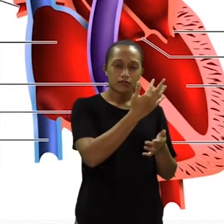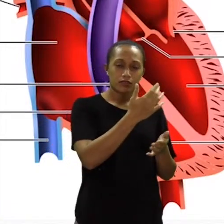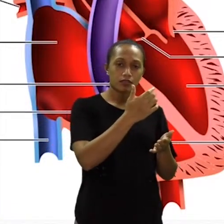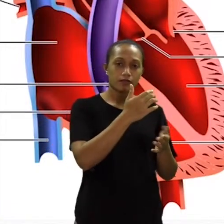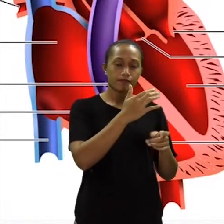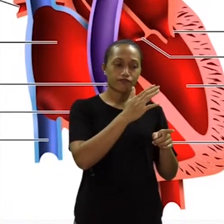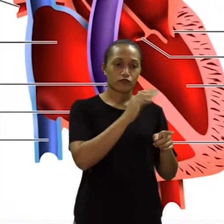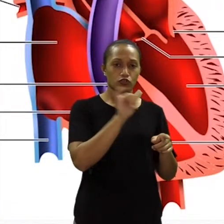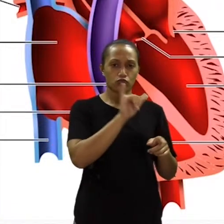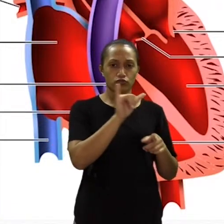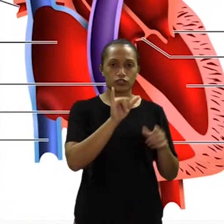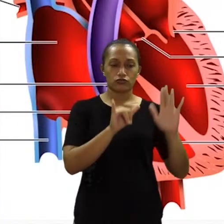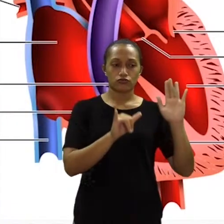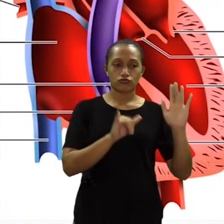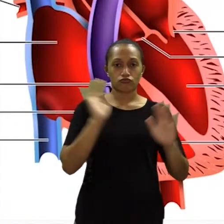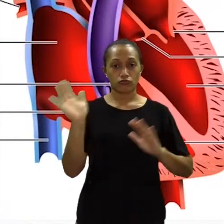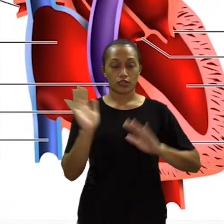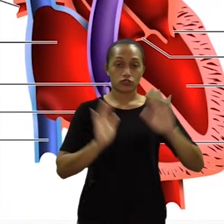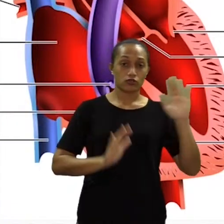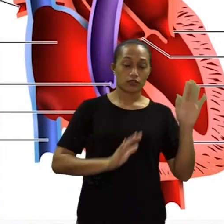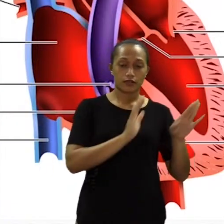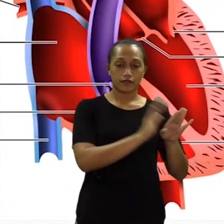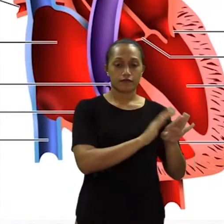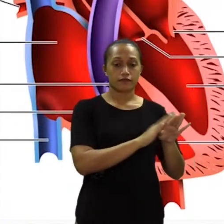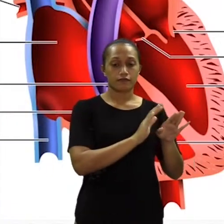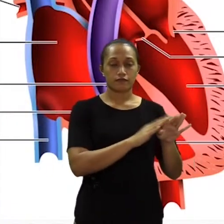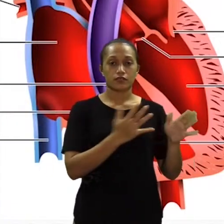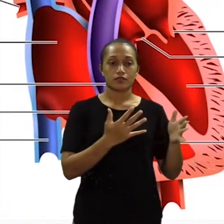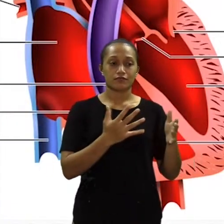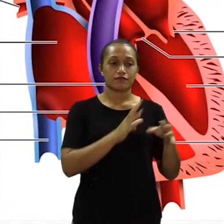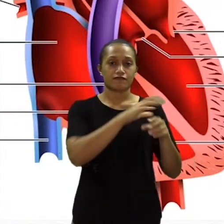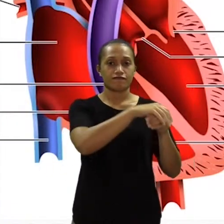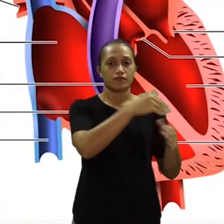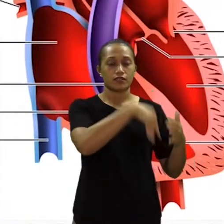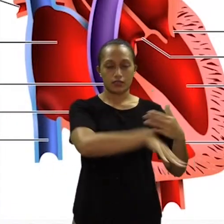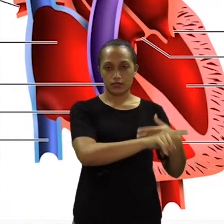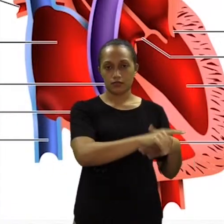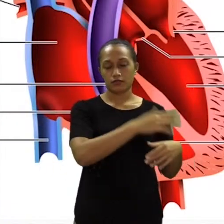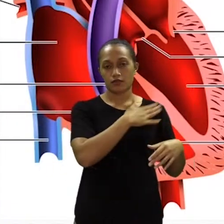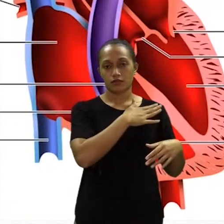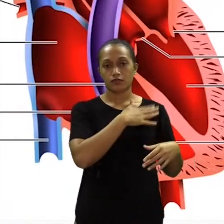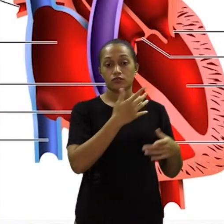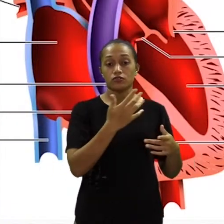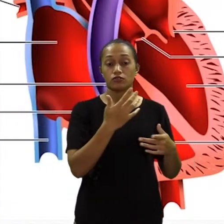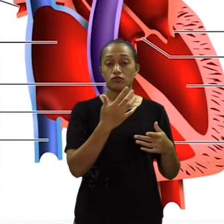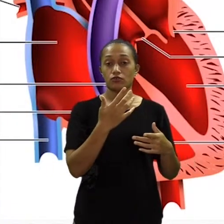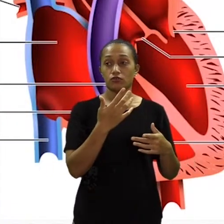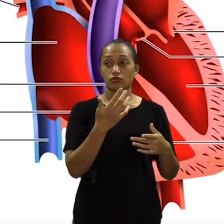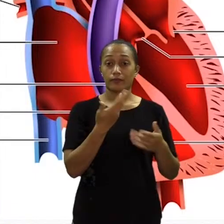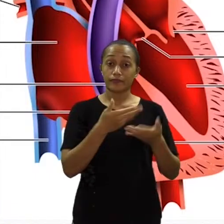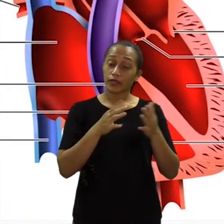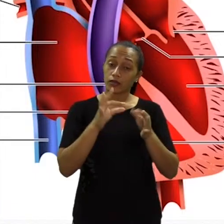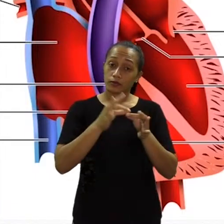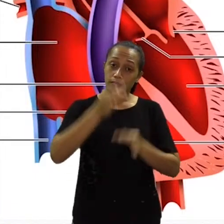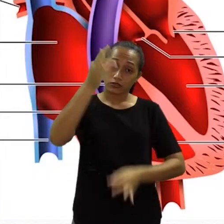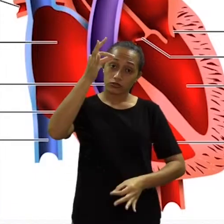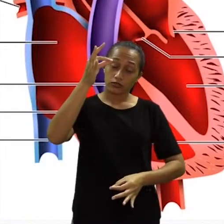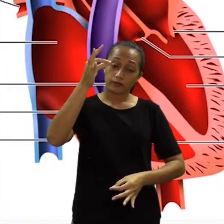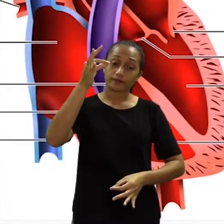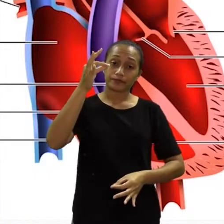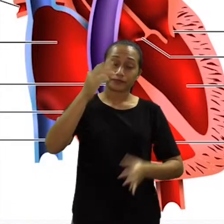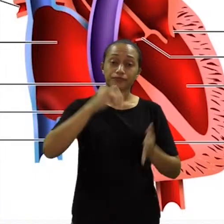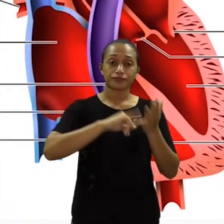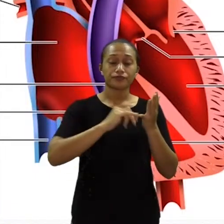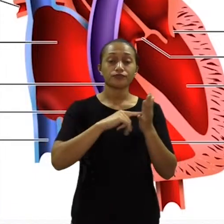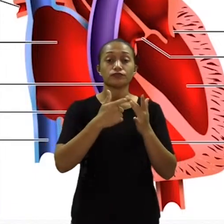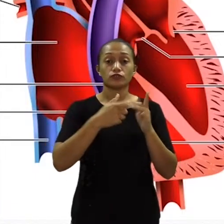right or left ventricle at end load or filling in. So the formula in measuring the stroke